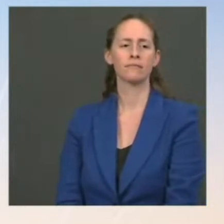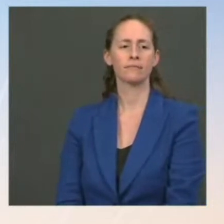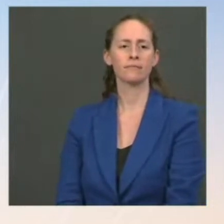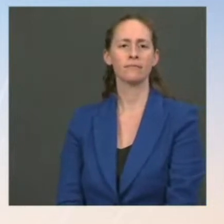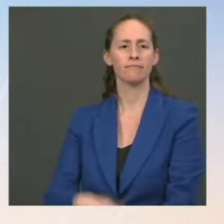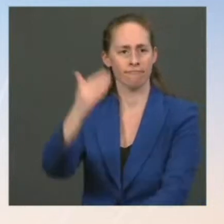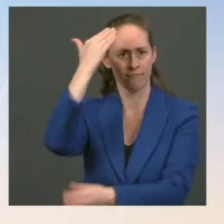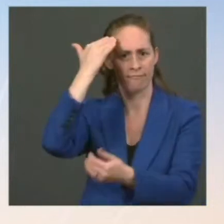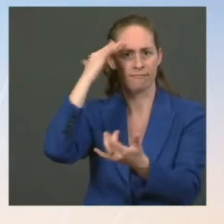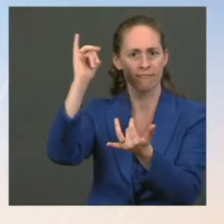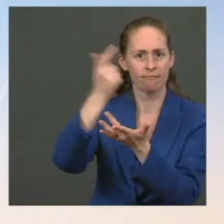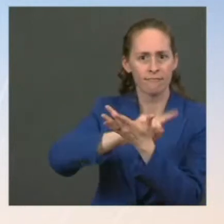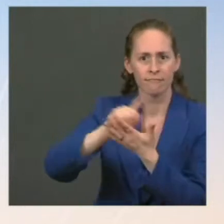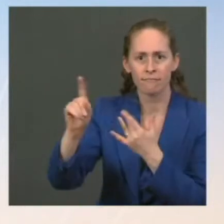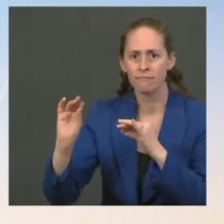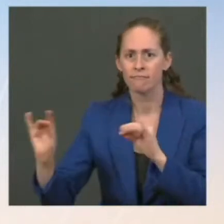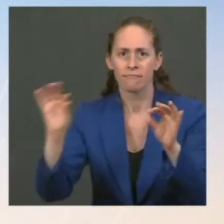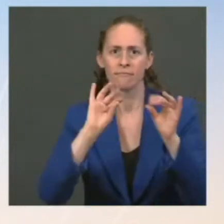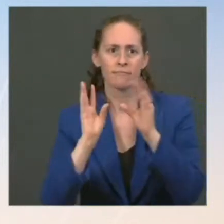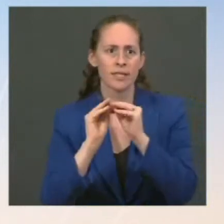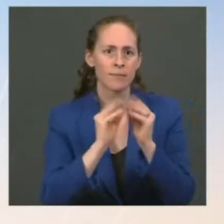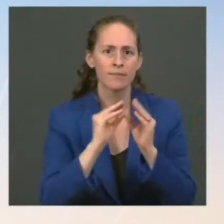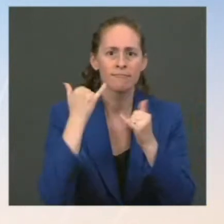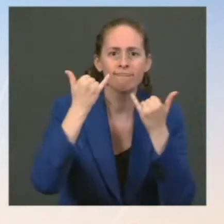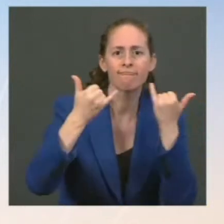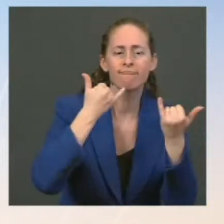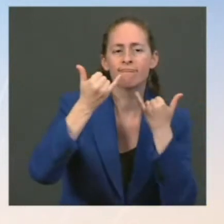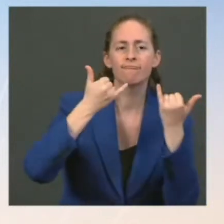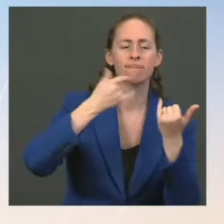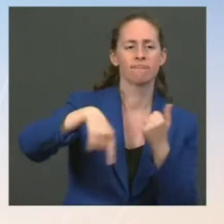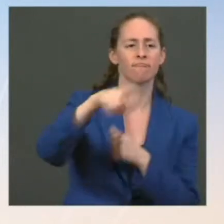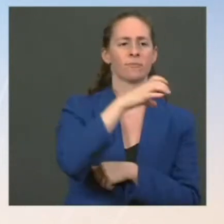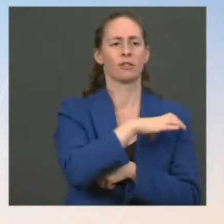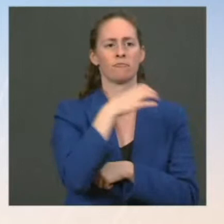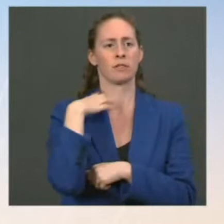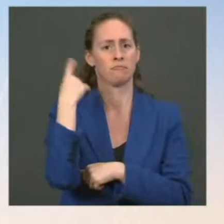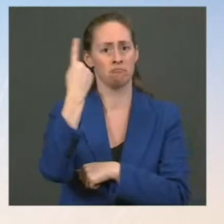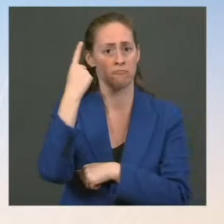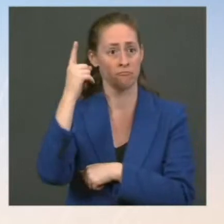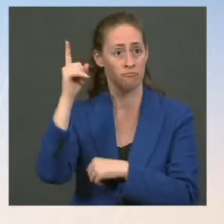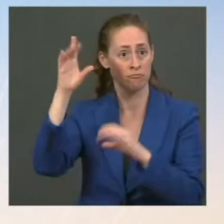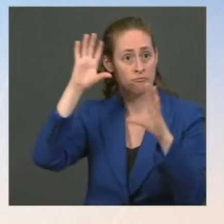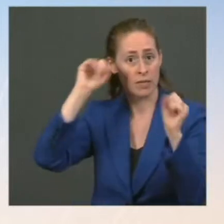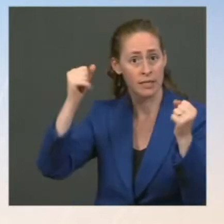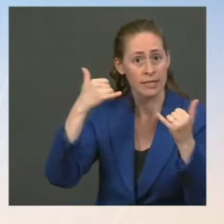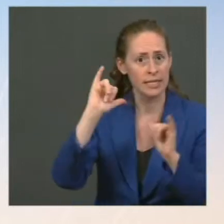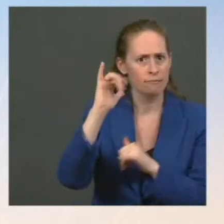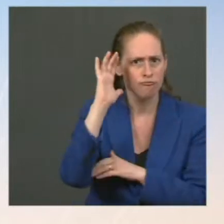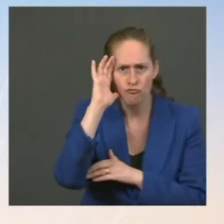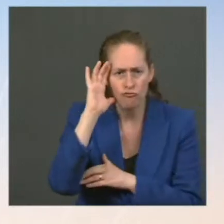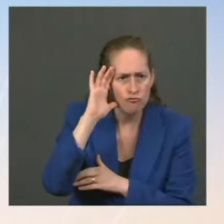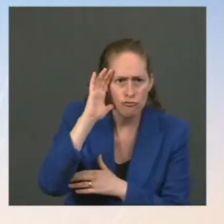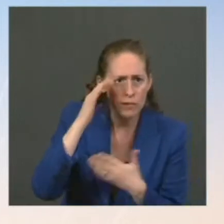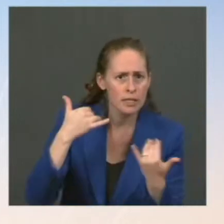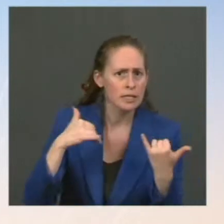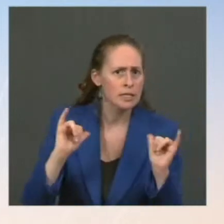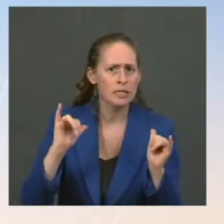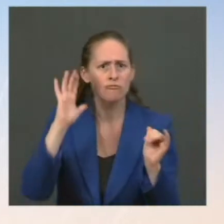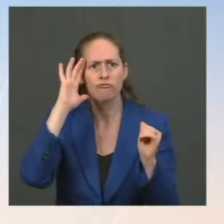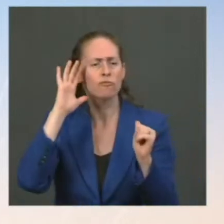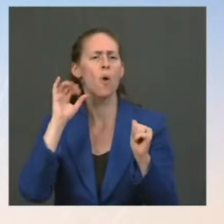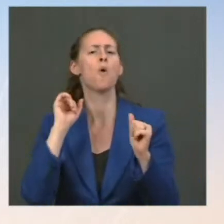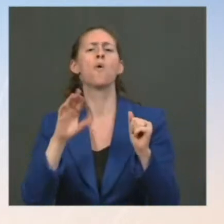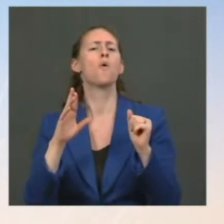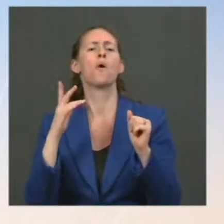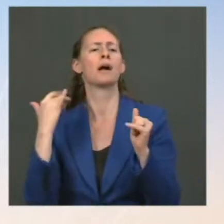Congress, I was just wondering, how much is the president still kind of in a listening mode, listening to what members want, versus as a